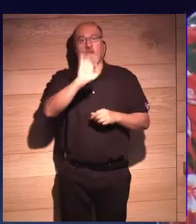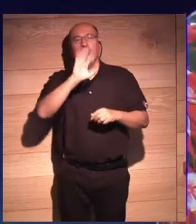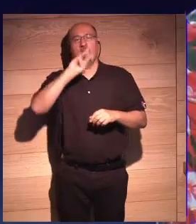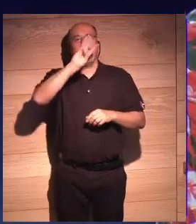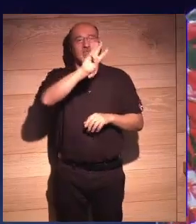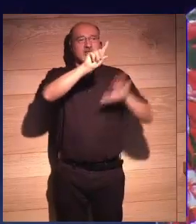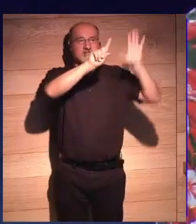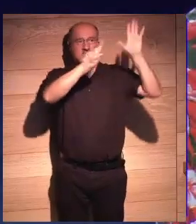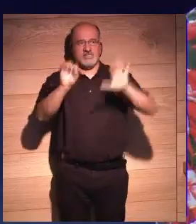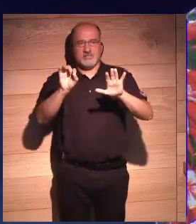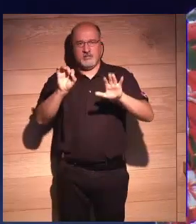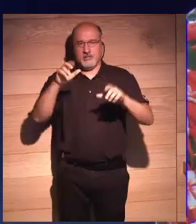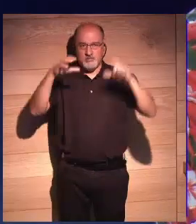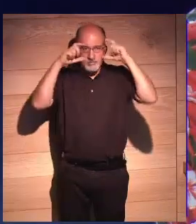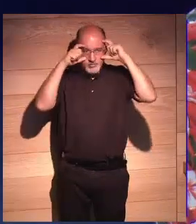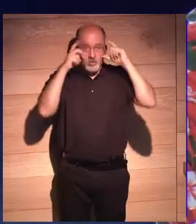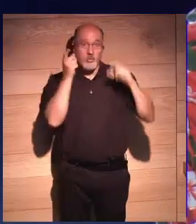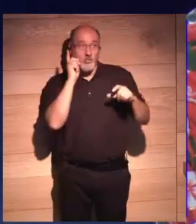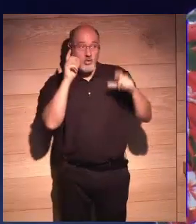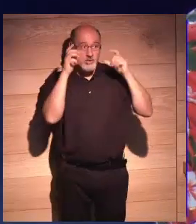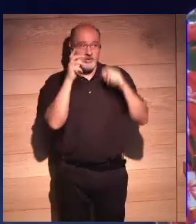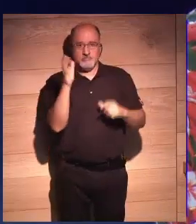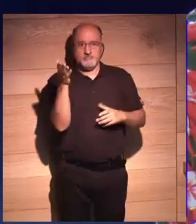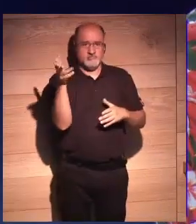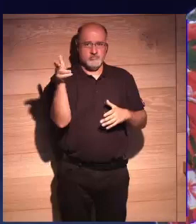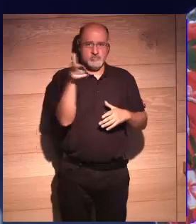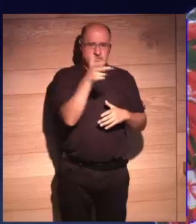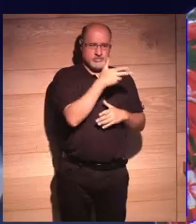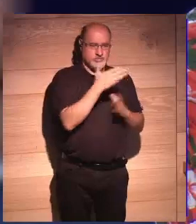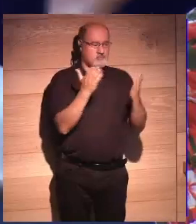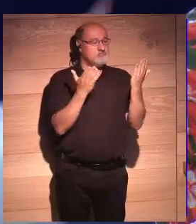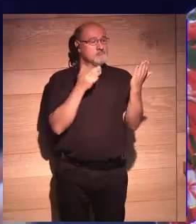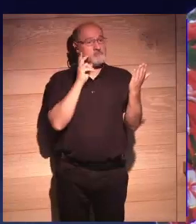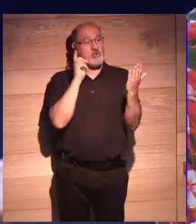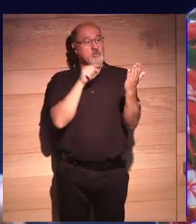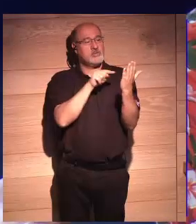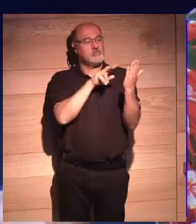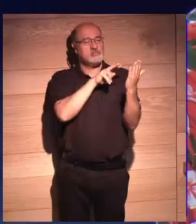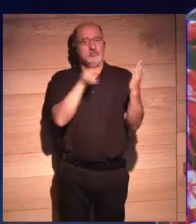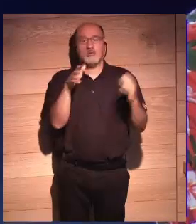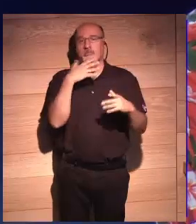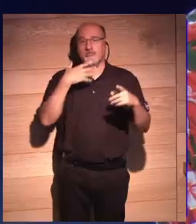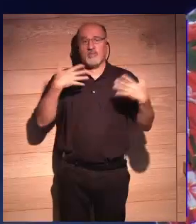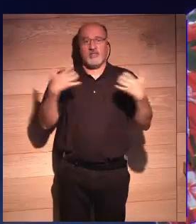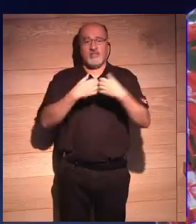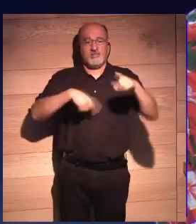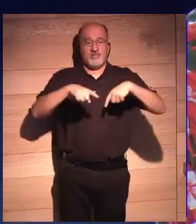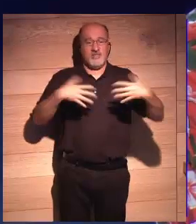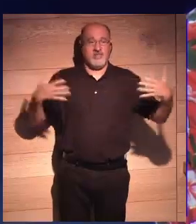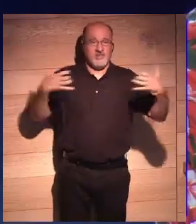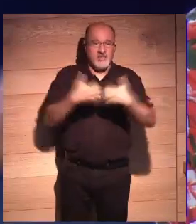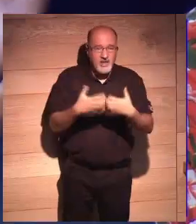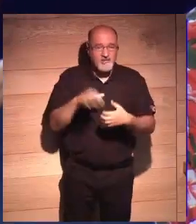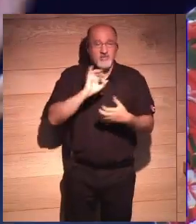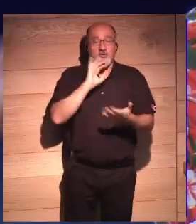on two dimensions, as always, or in 360, or even with your cell phone, you could see what was going on. If it was a car